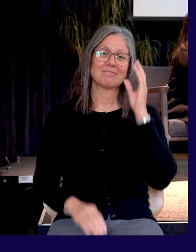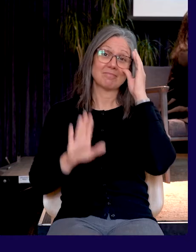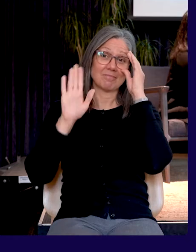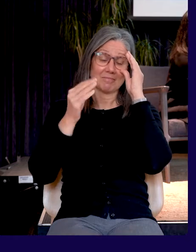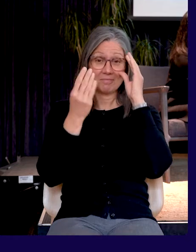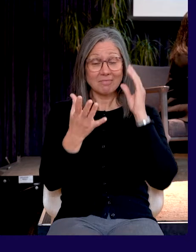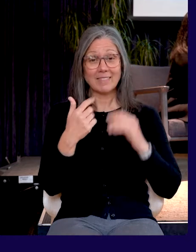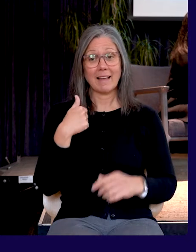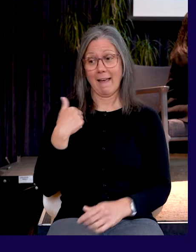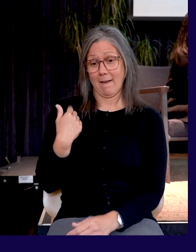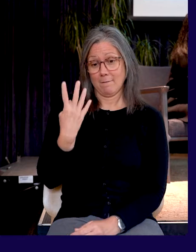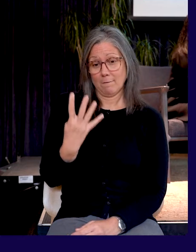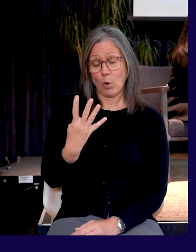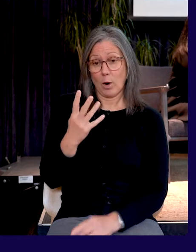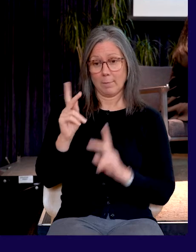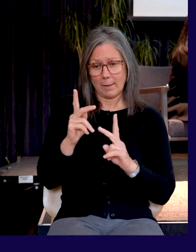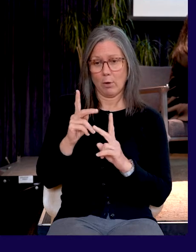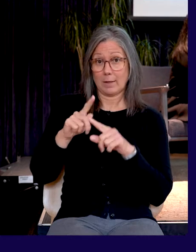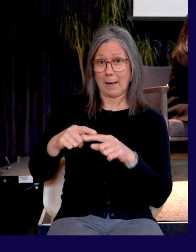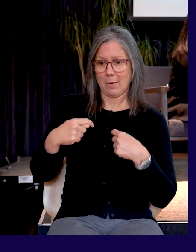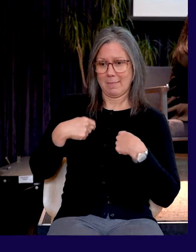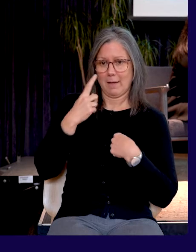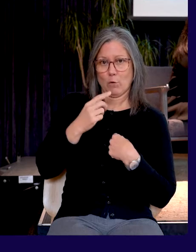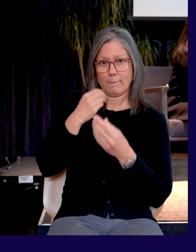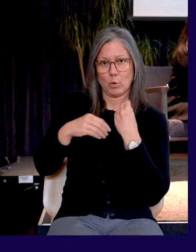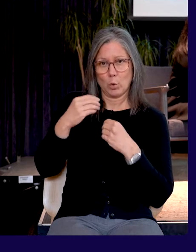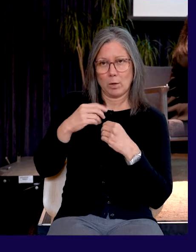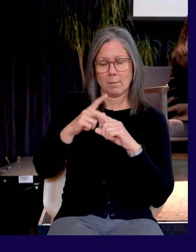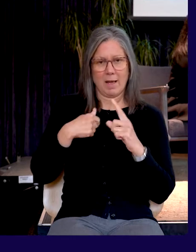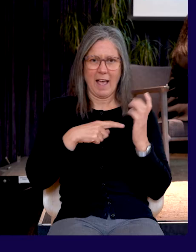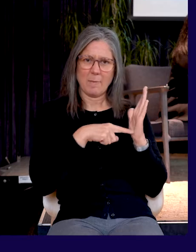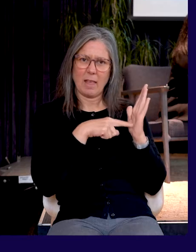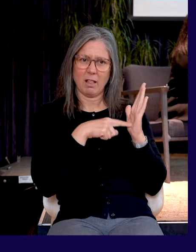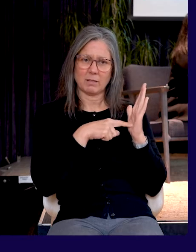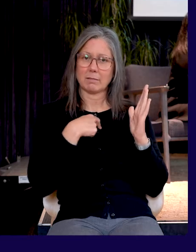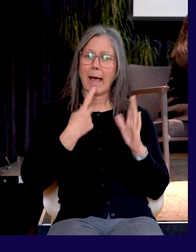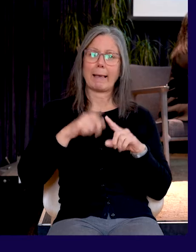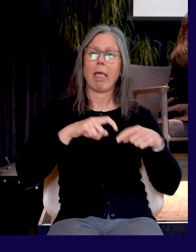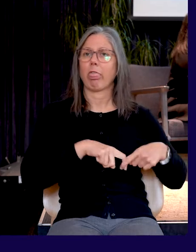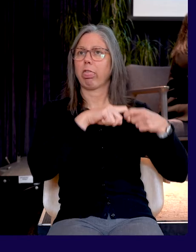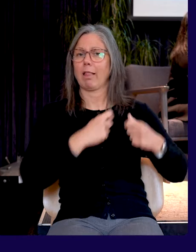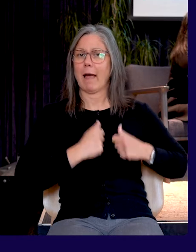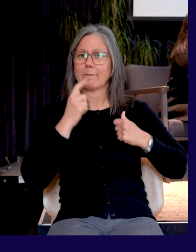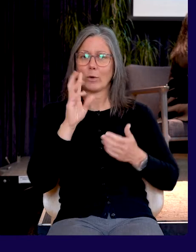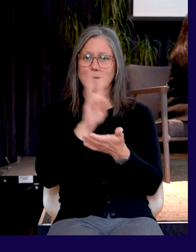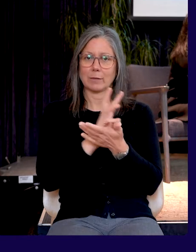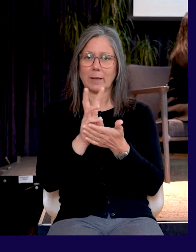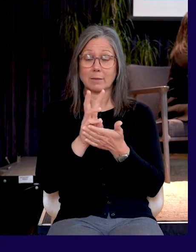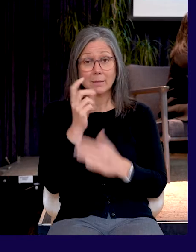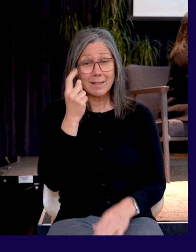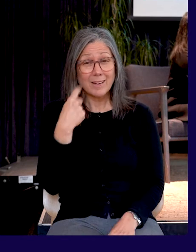hey, I have 4 mouths to feed and I'm staring at a light bill. I can't just stop for 6 weeks of training. Hey, we have